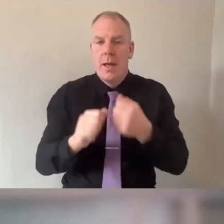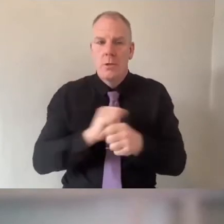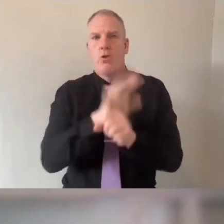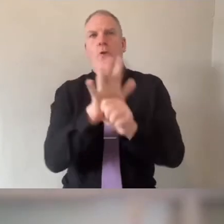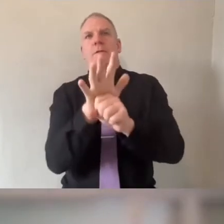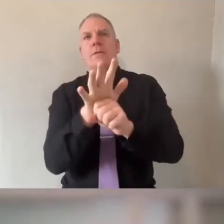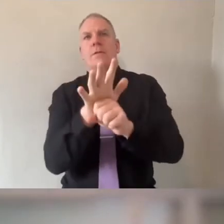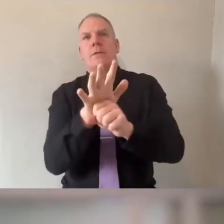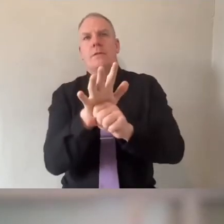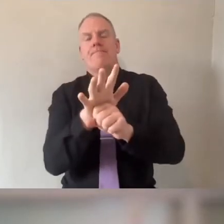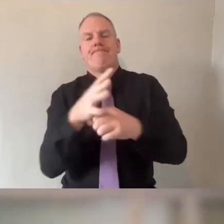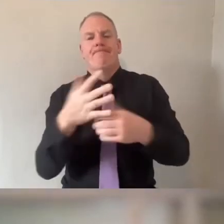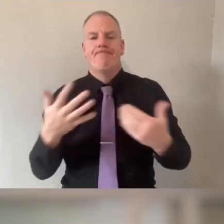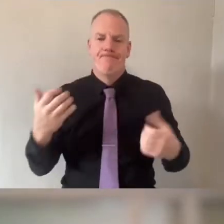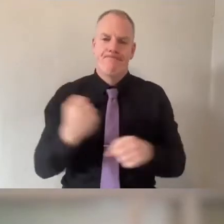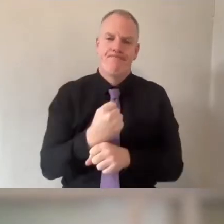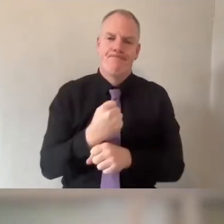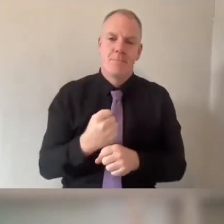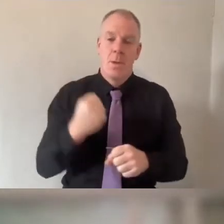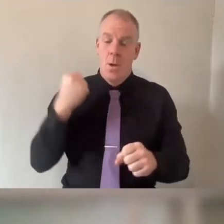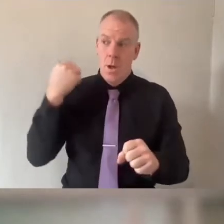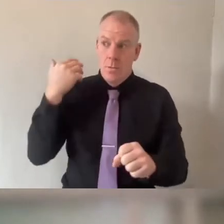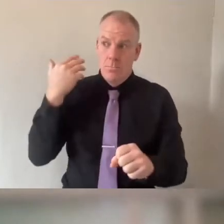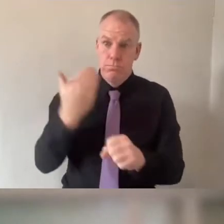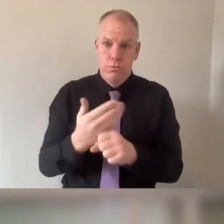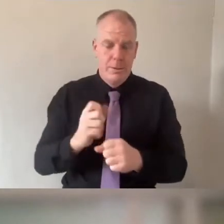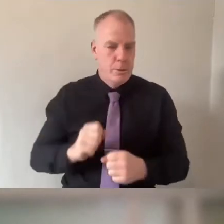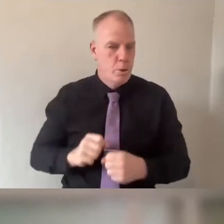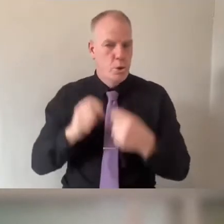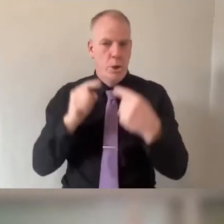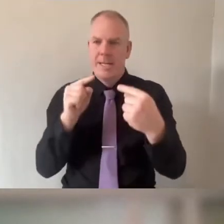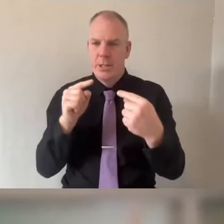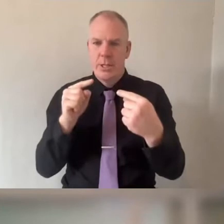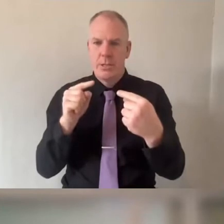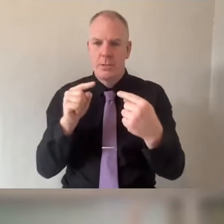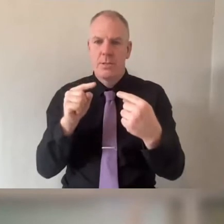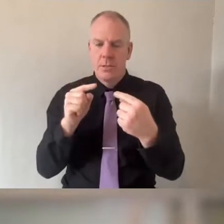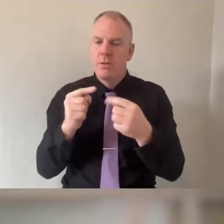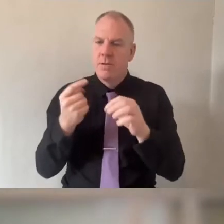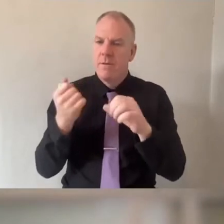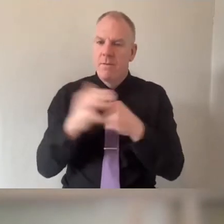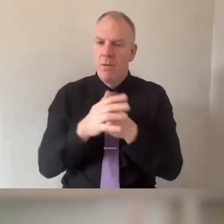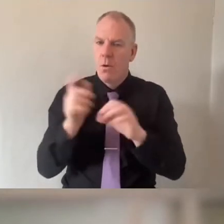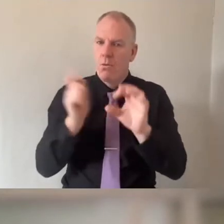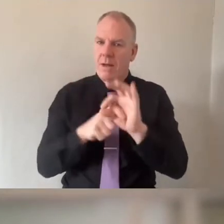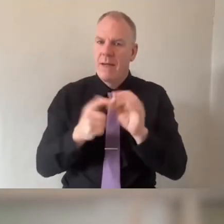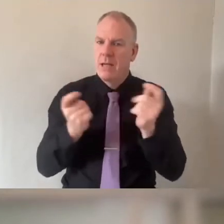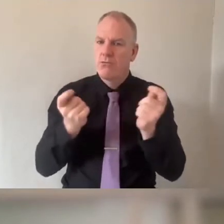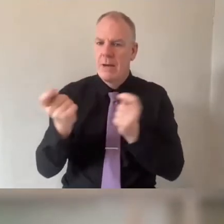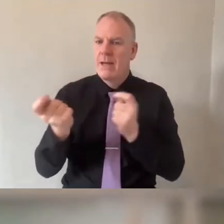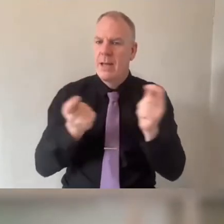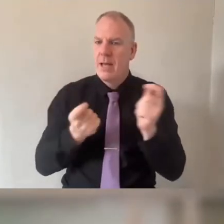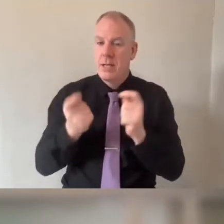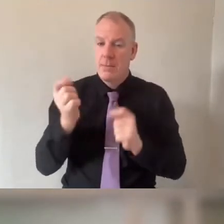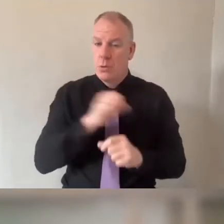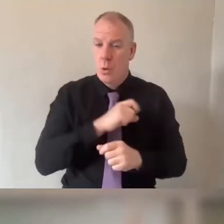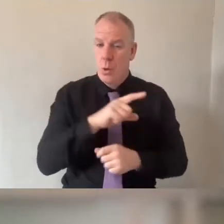along. So it's been a very challenging time as a qualifications regulator, as I'm sure you'll know,